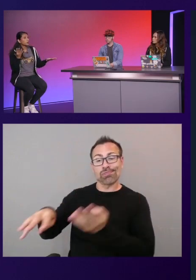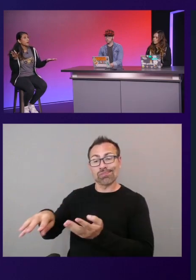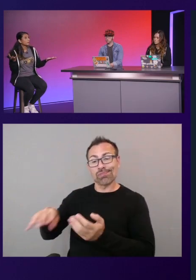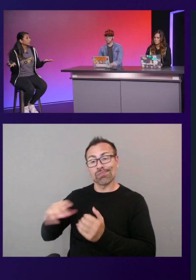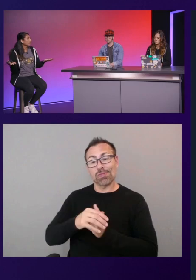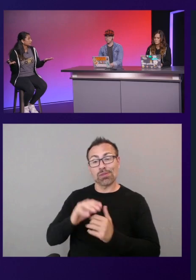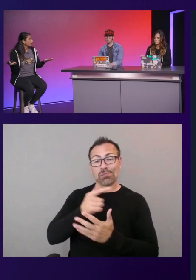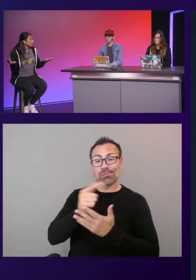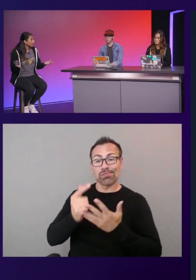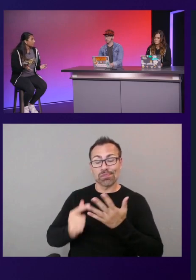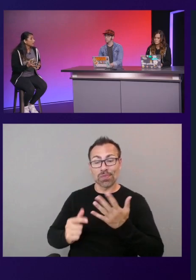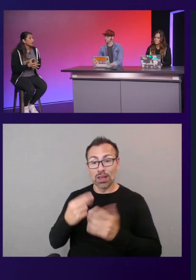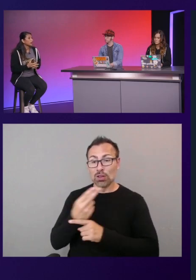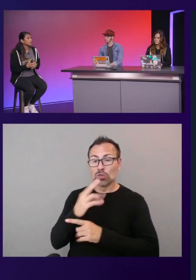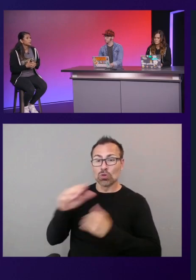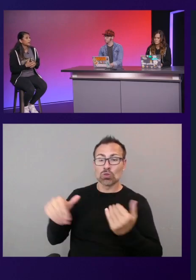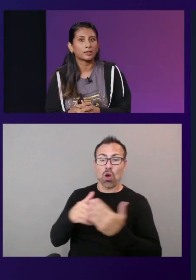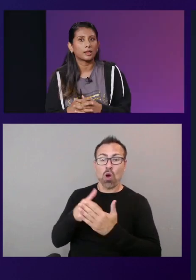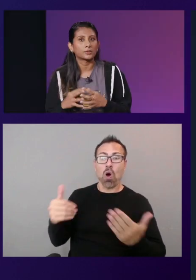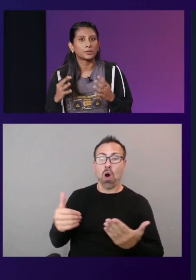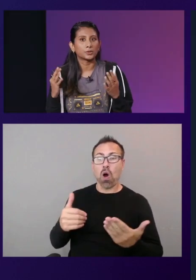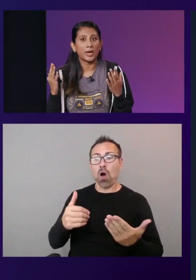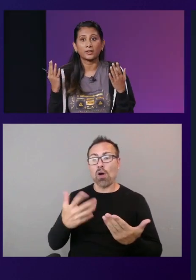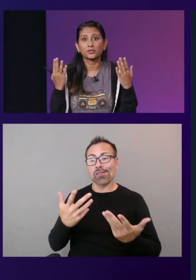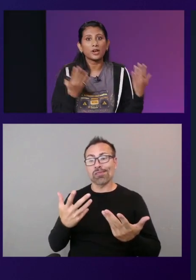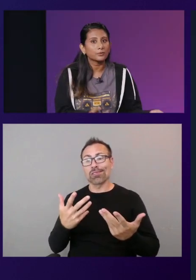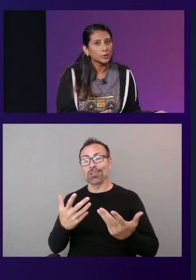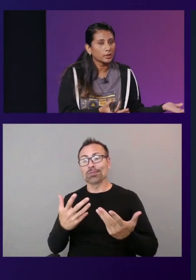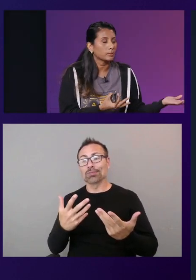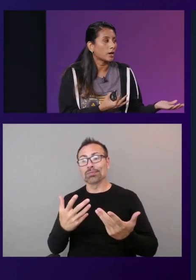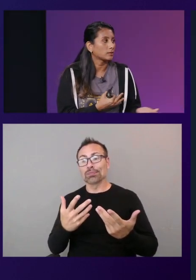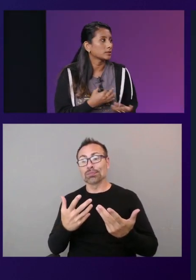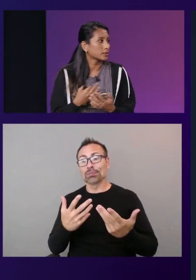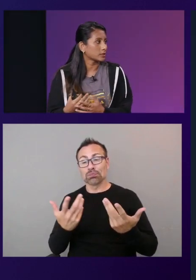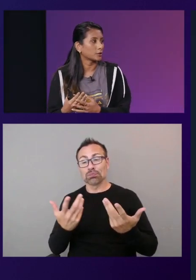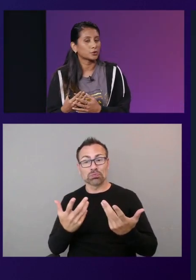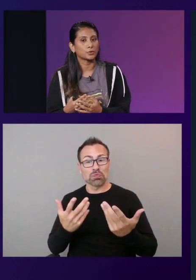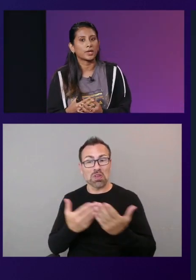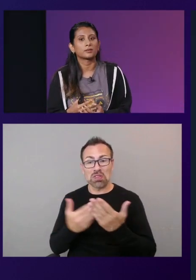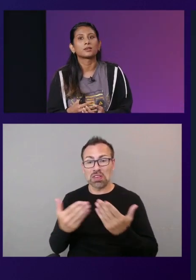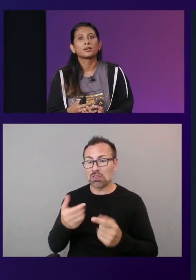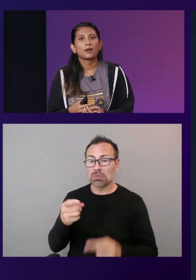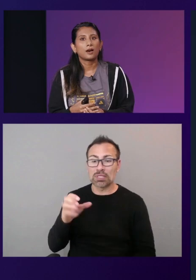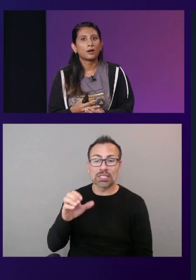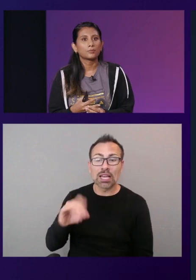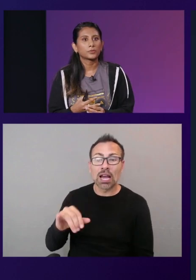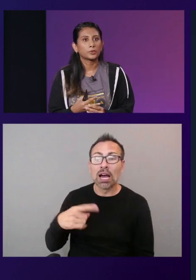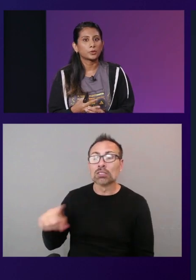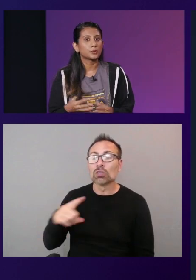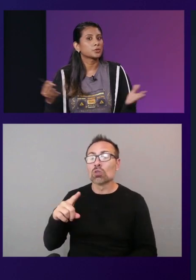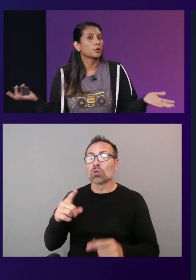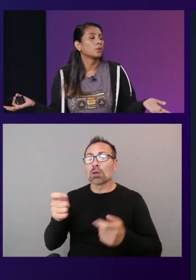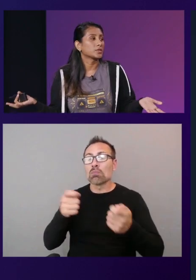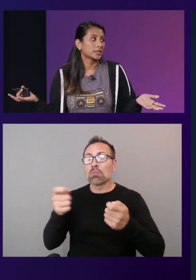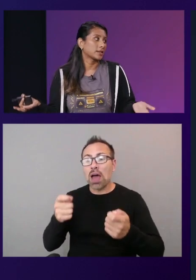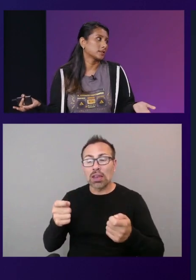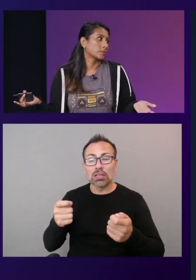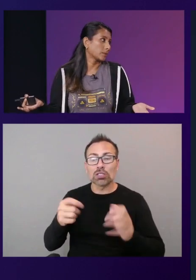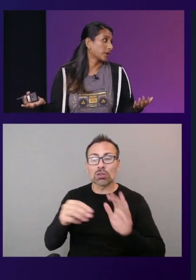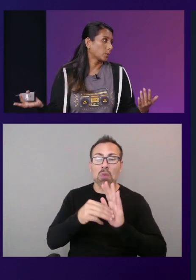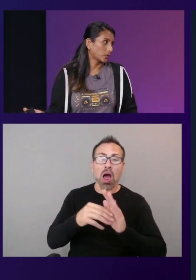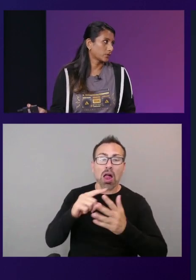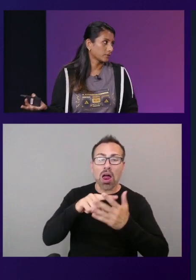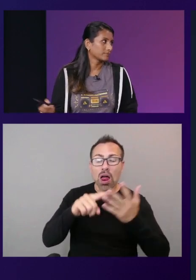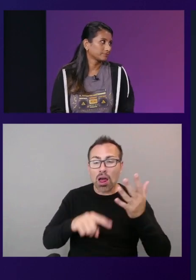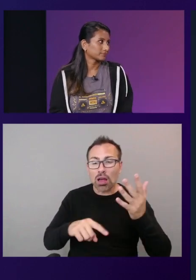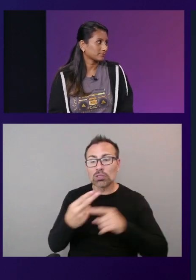goodies from Amplify CLI that allows you to manage GraphQL models and such to then use your own CI/CD